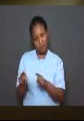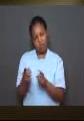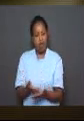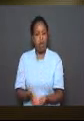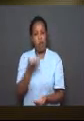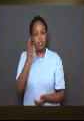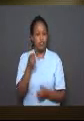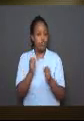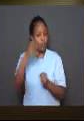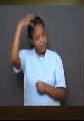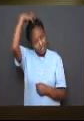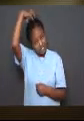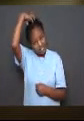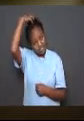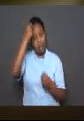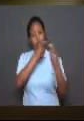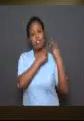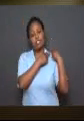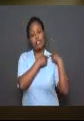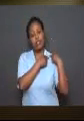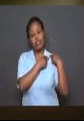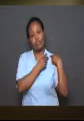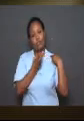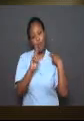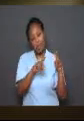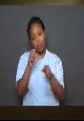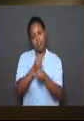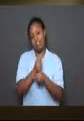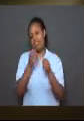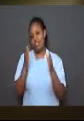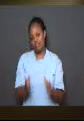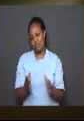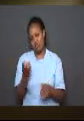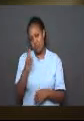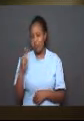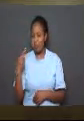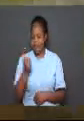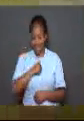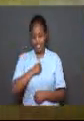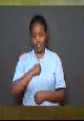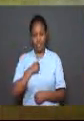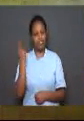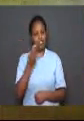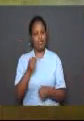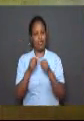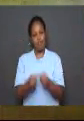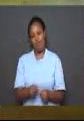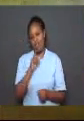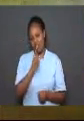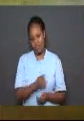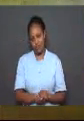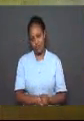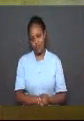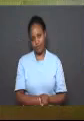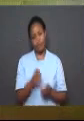resources by government officials or employees for personal gain. There are